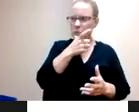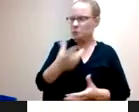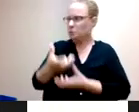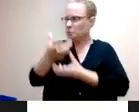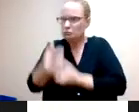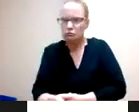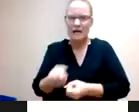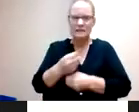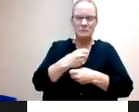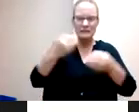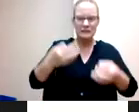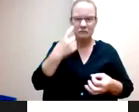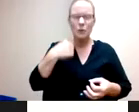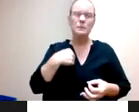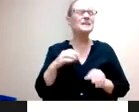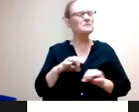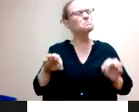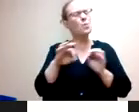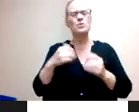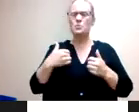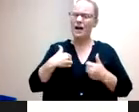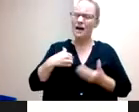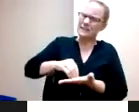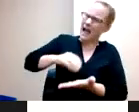healthcare proxy is important. Next slide.